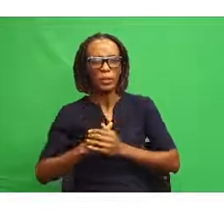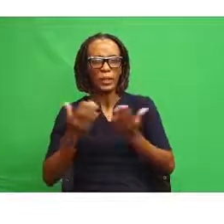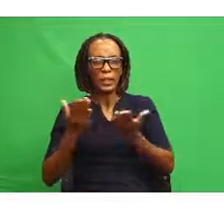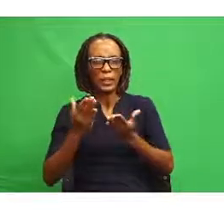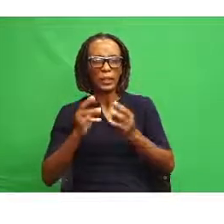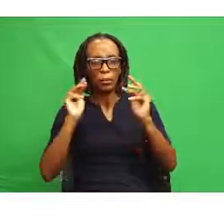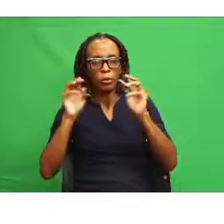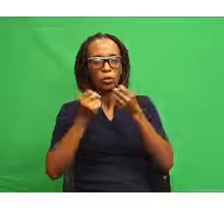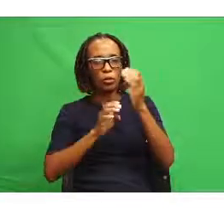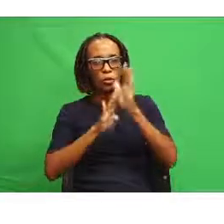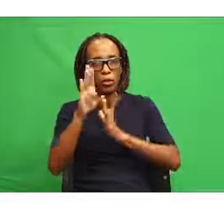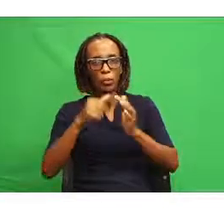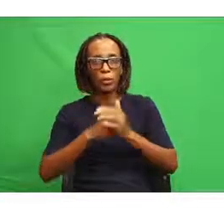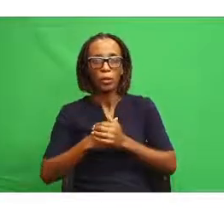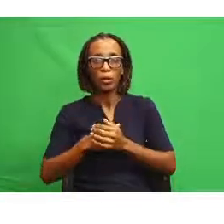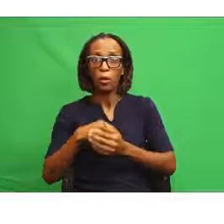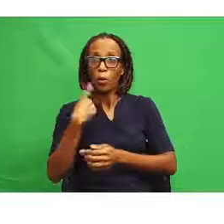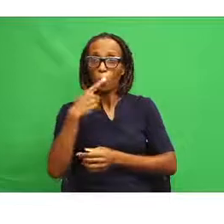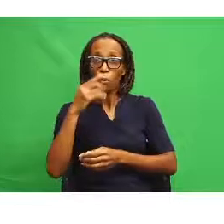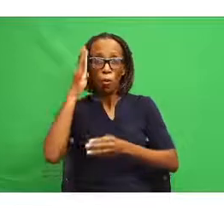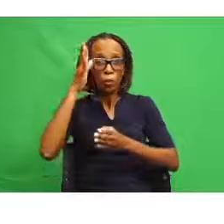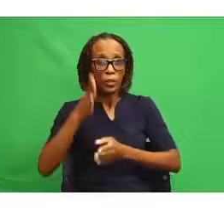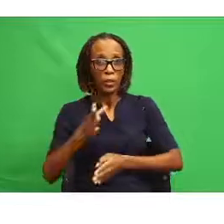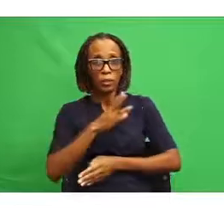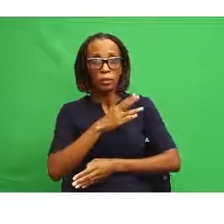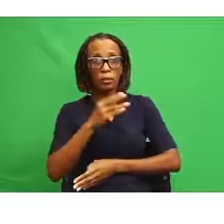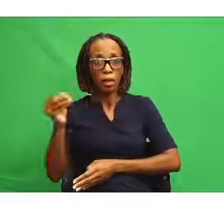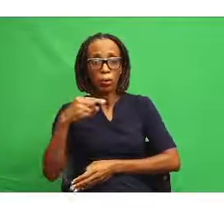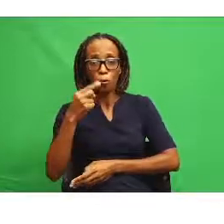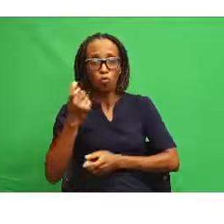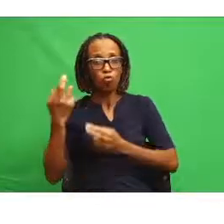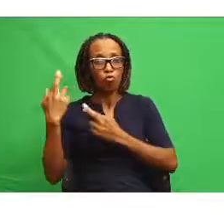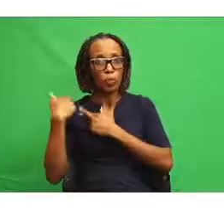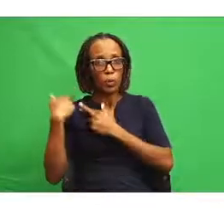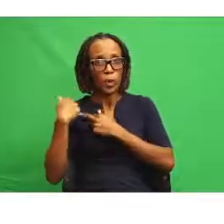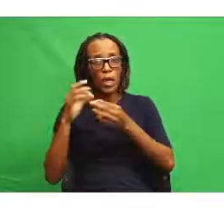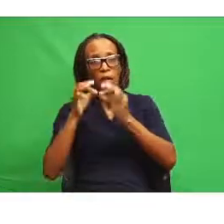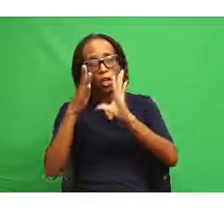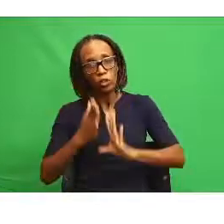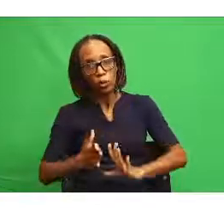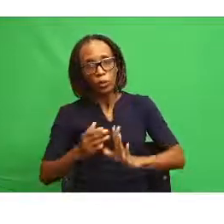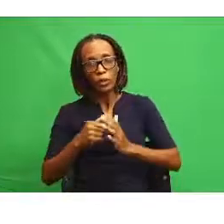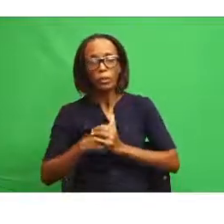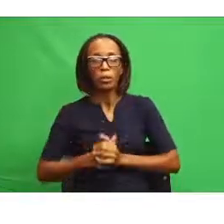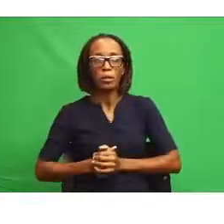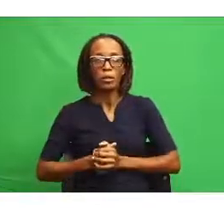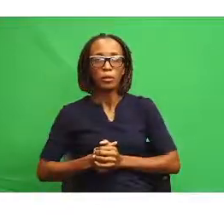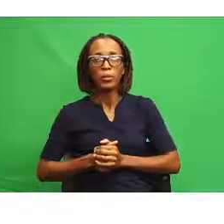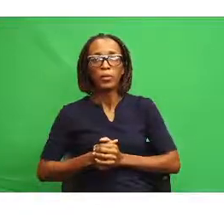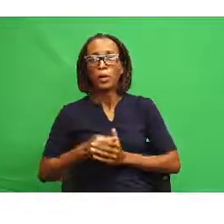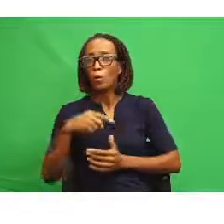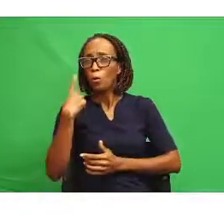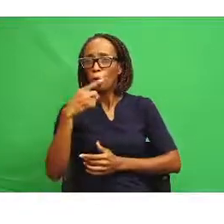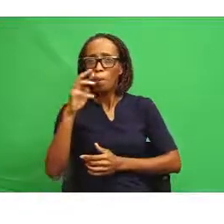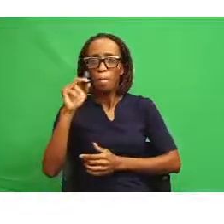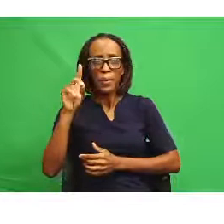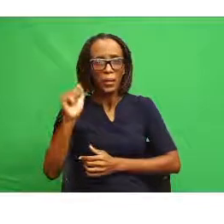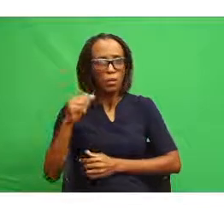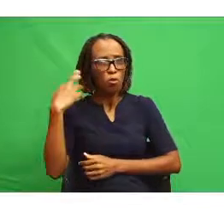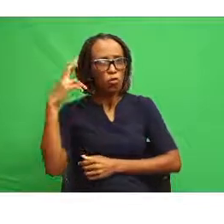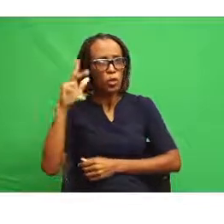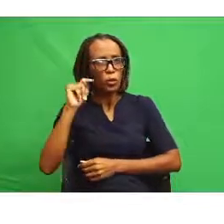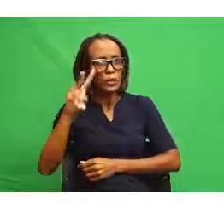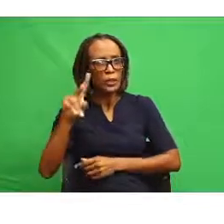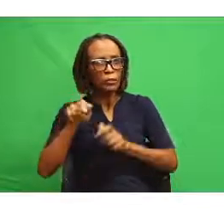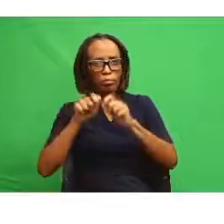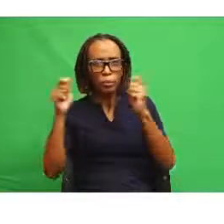Services. Webinar speakers and moderators, sign language interpreters, members of the media.